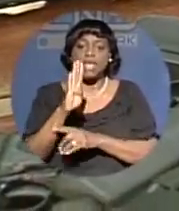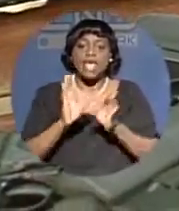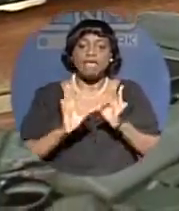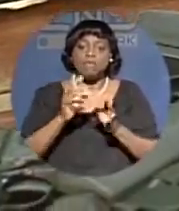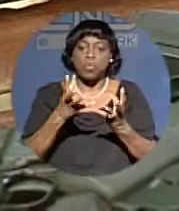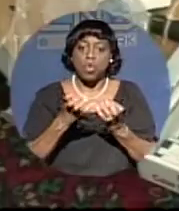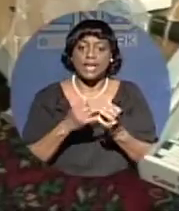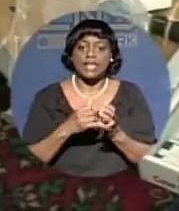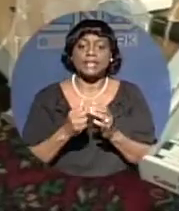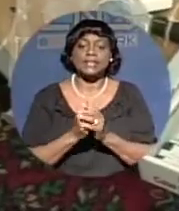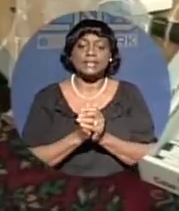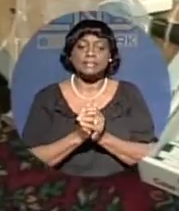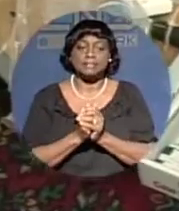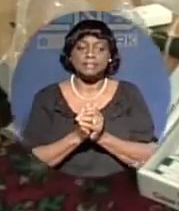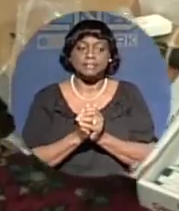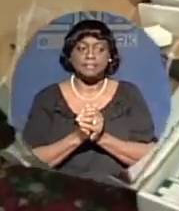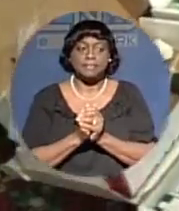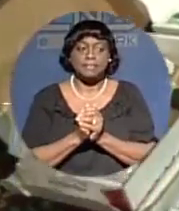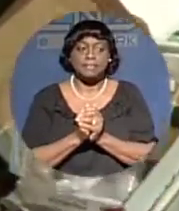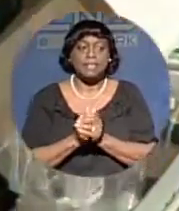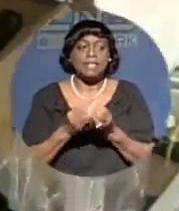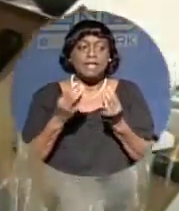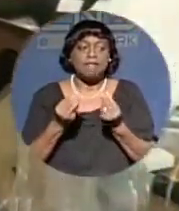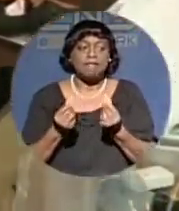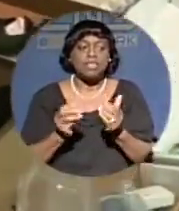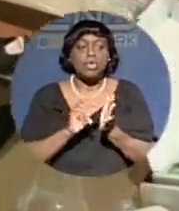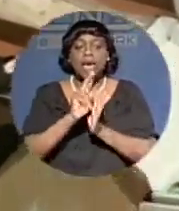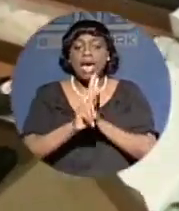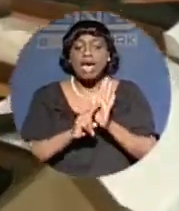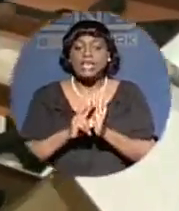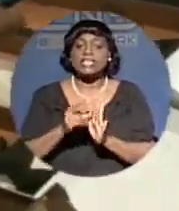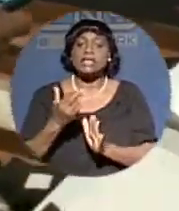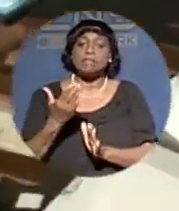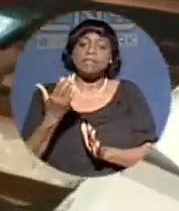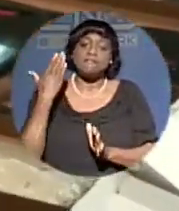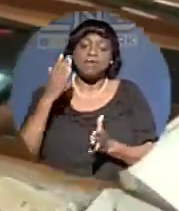ZNS News. Well, you have a few hours until that amnesty